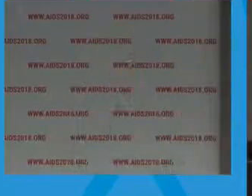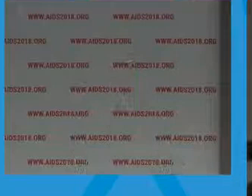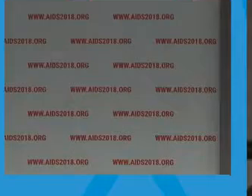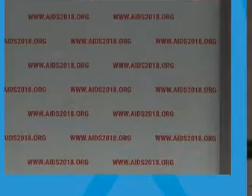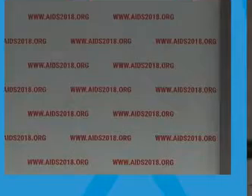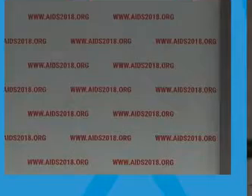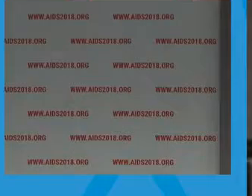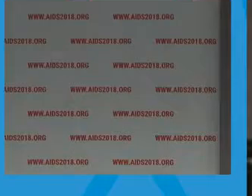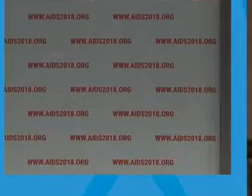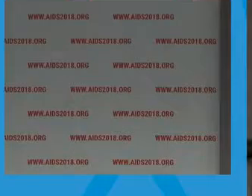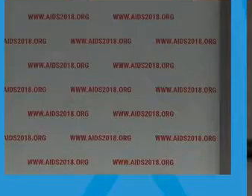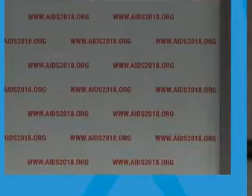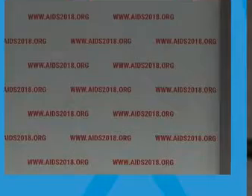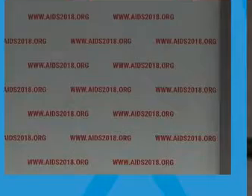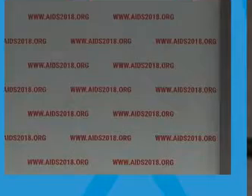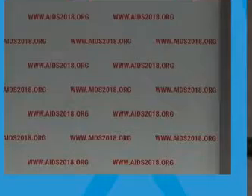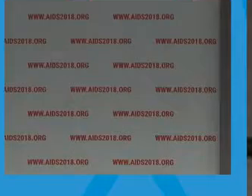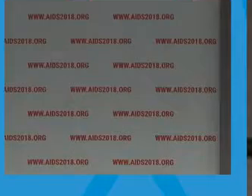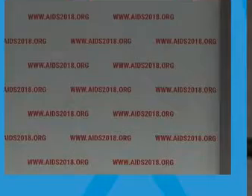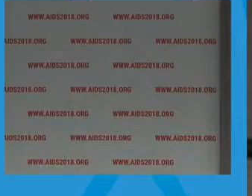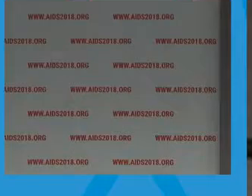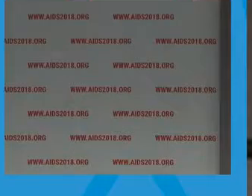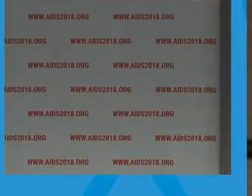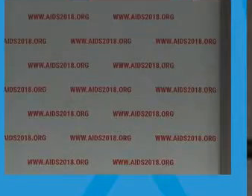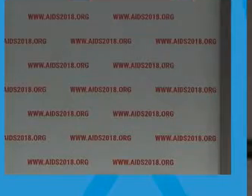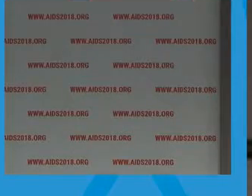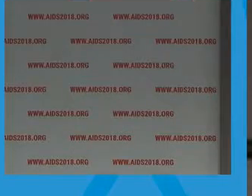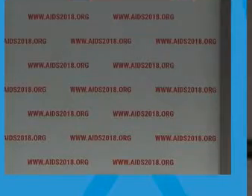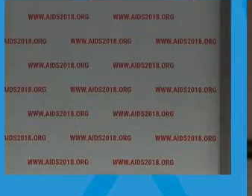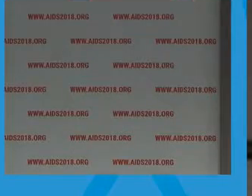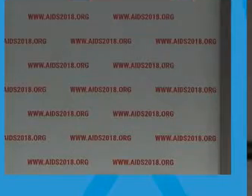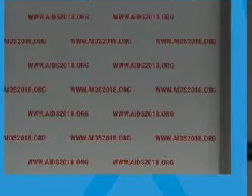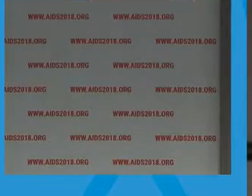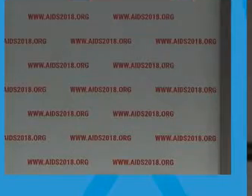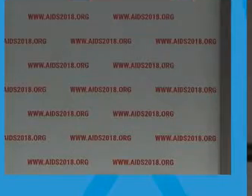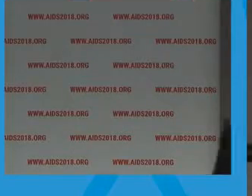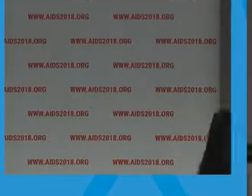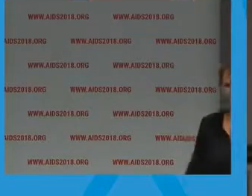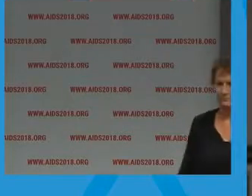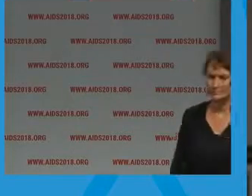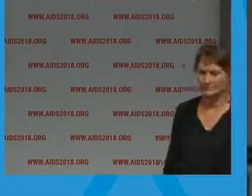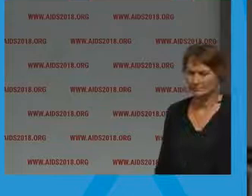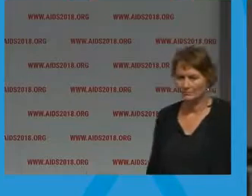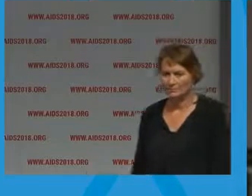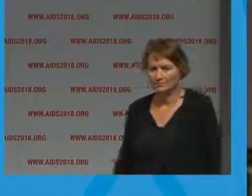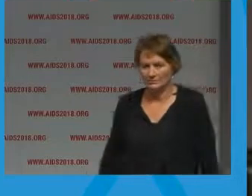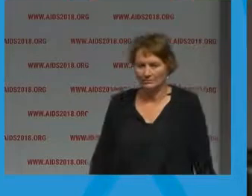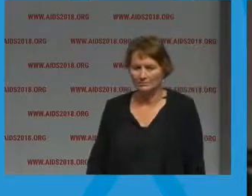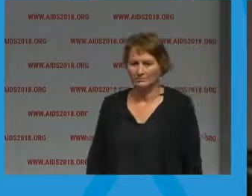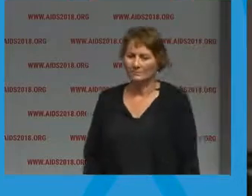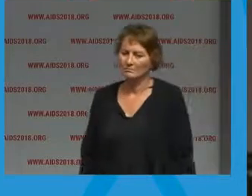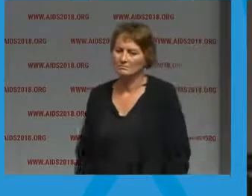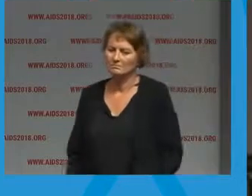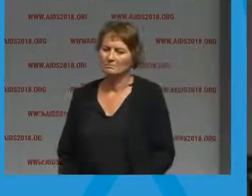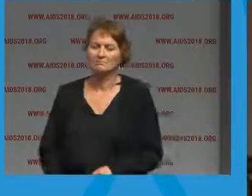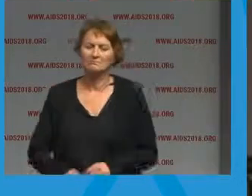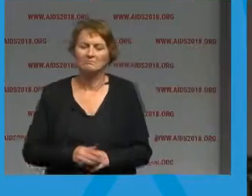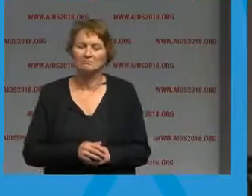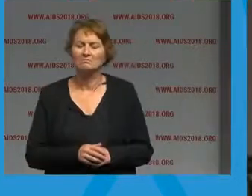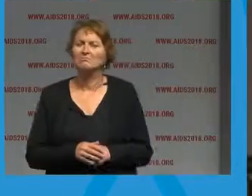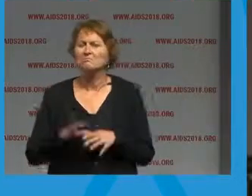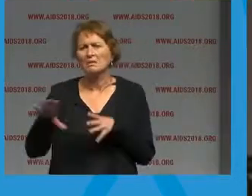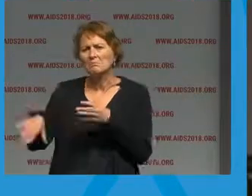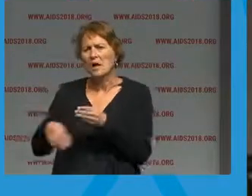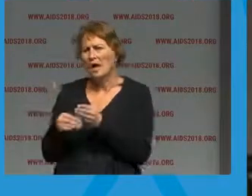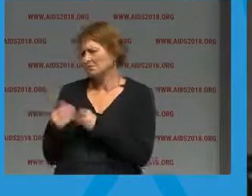Martin? Because parliamentarians obviously are the very people who do enact laws,